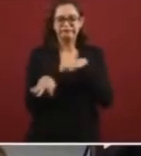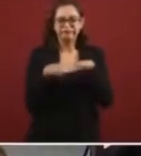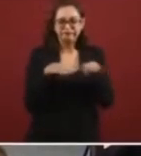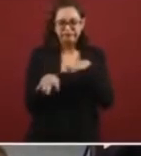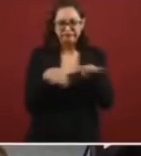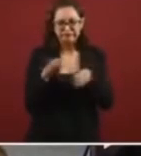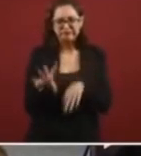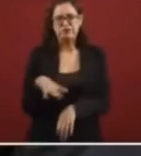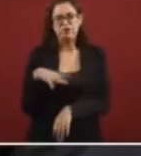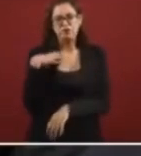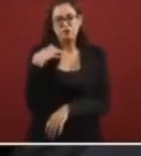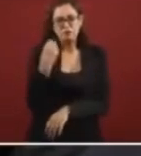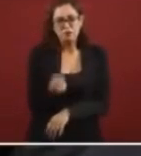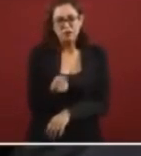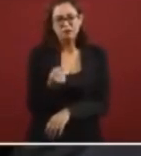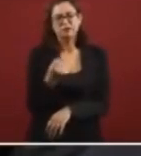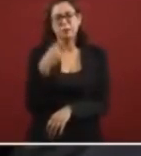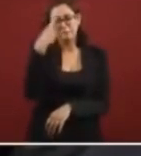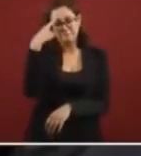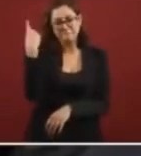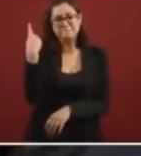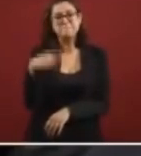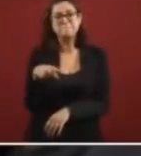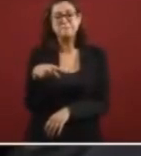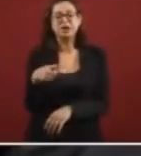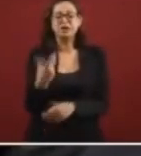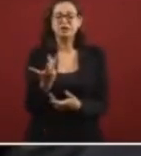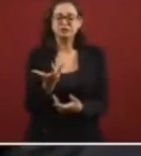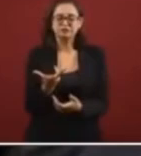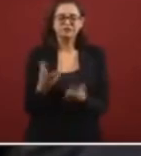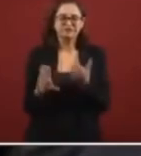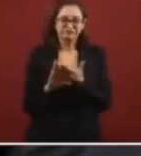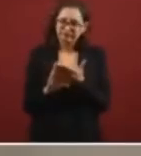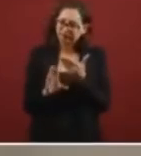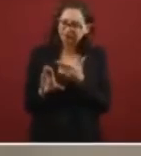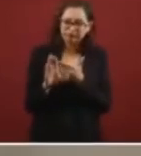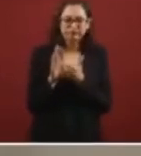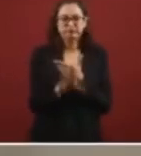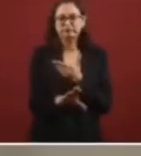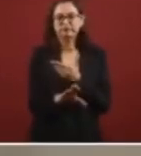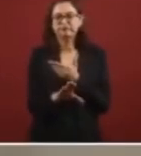mayor para no permitir